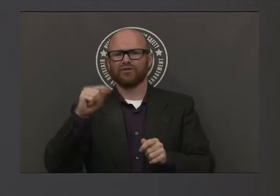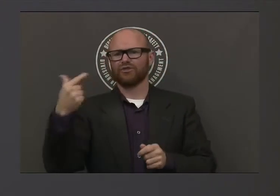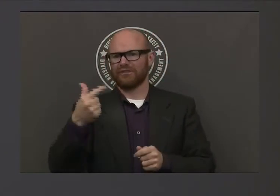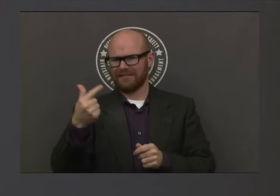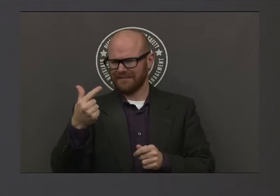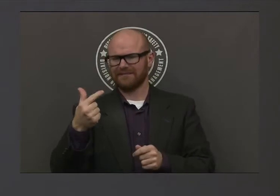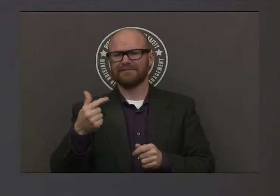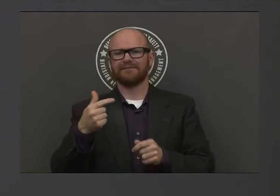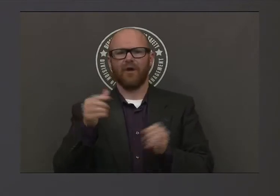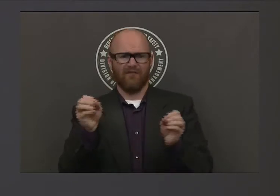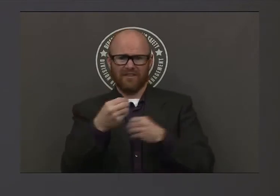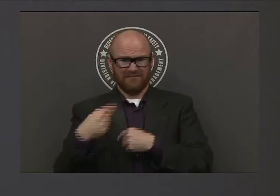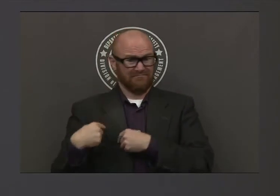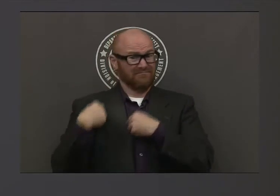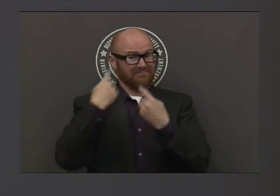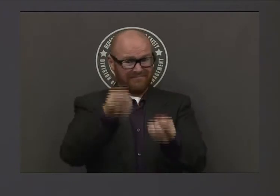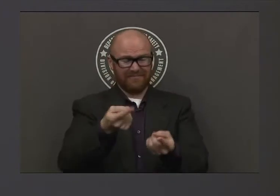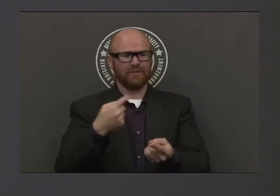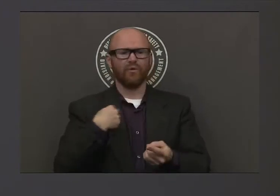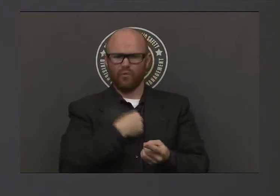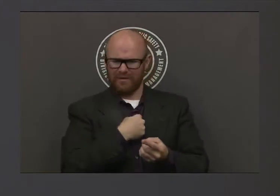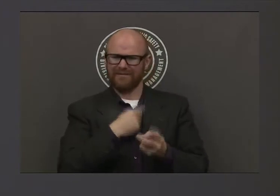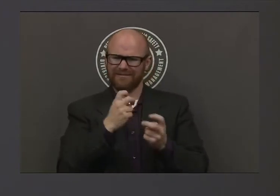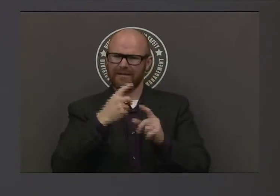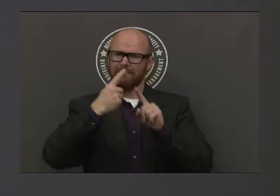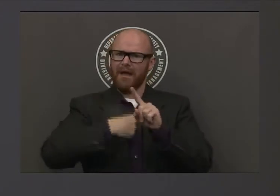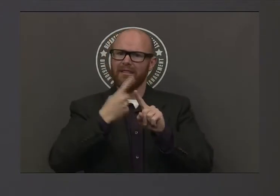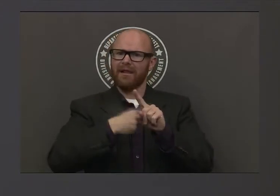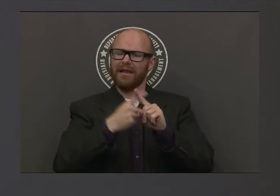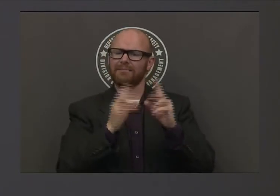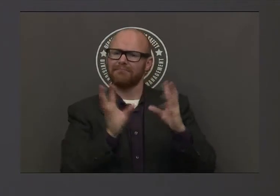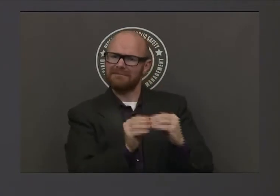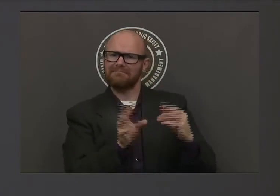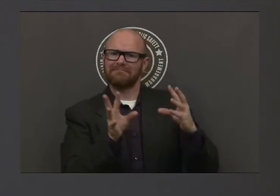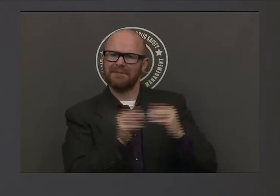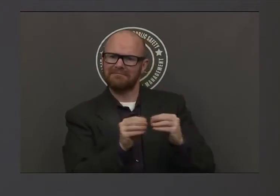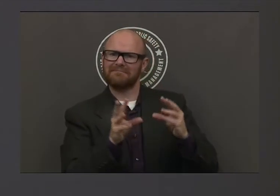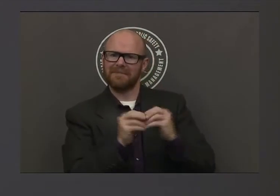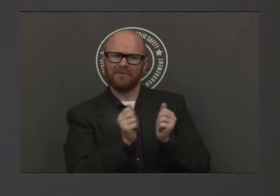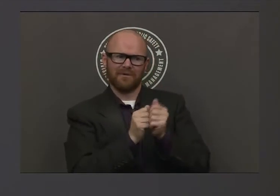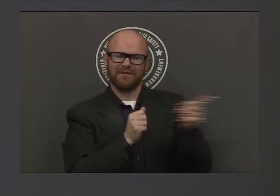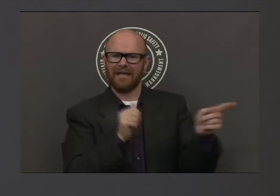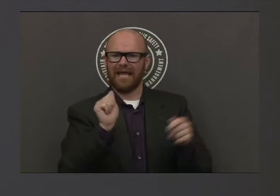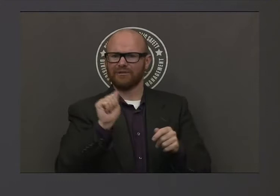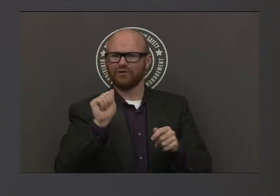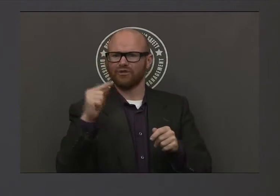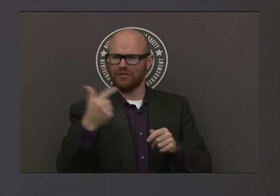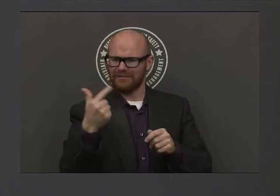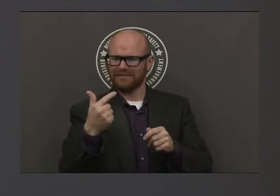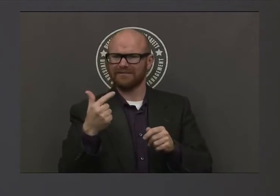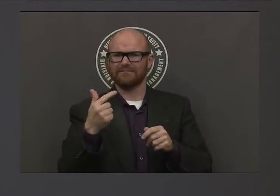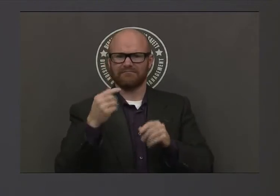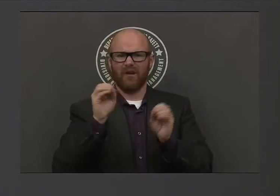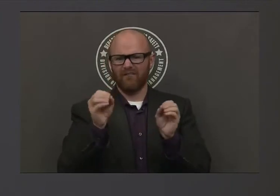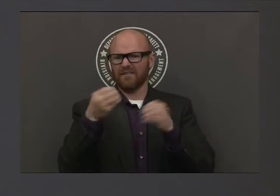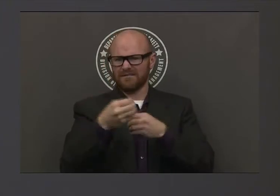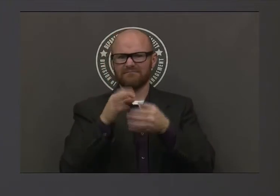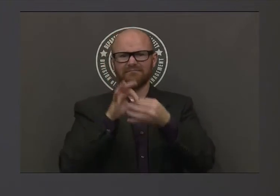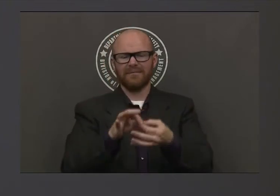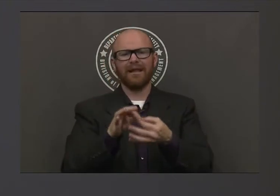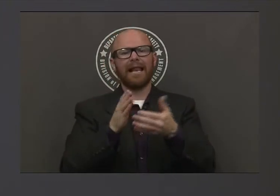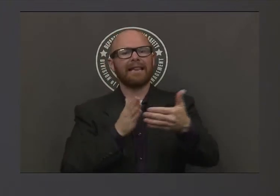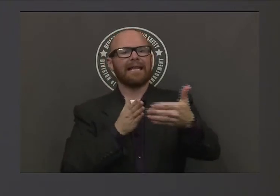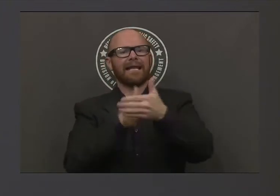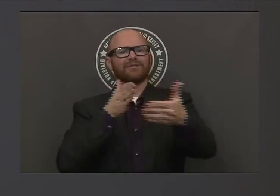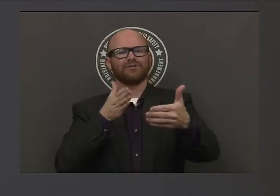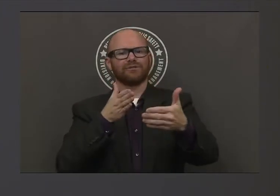molehill here. We've been gathering on a monthly basis to be briefed by the Attorney General's office about litigation that